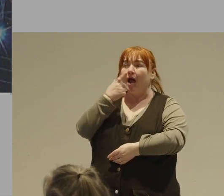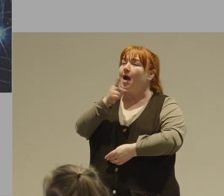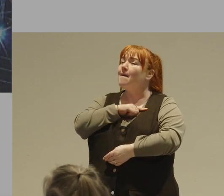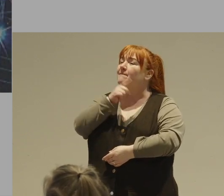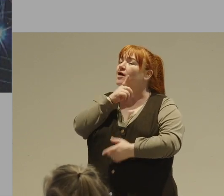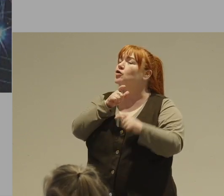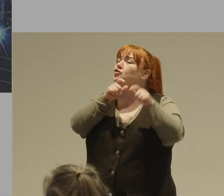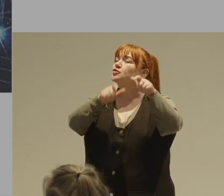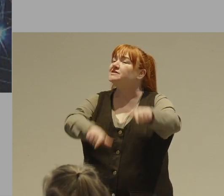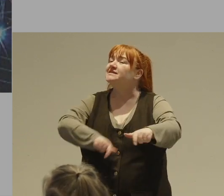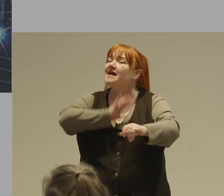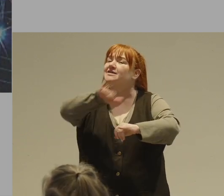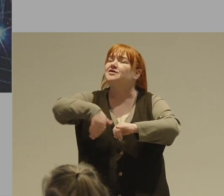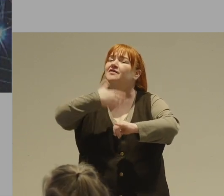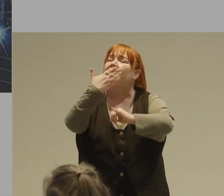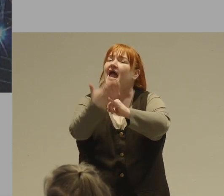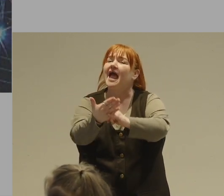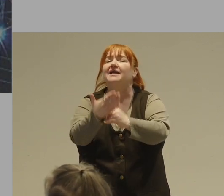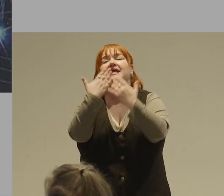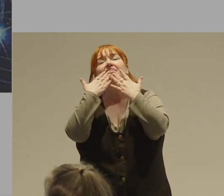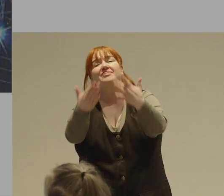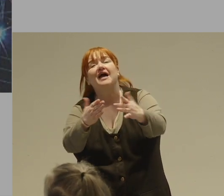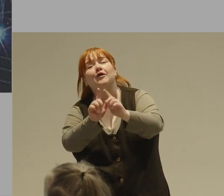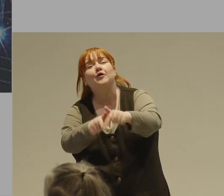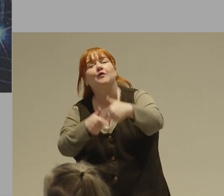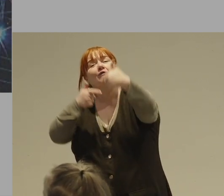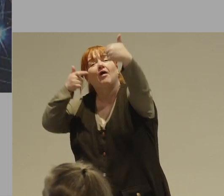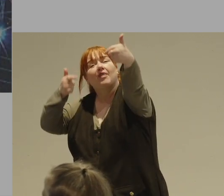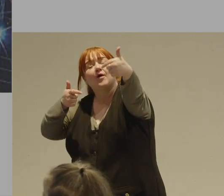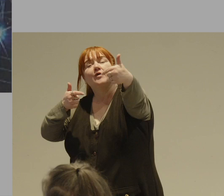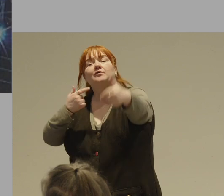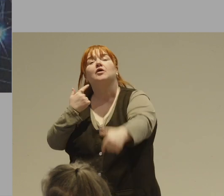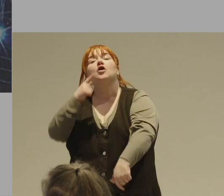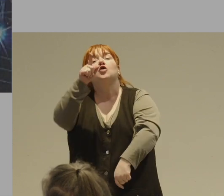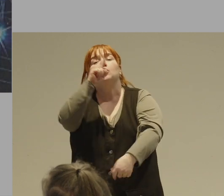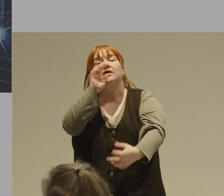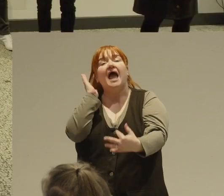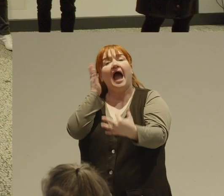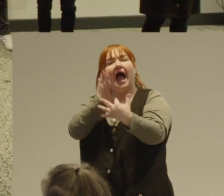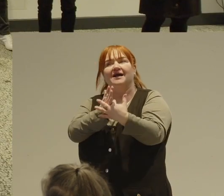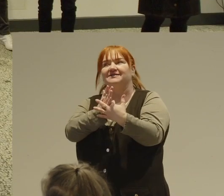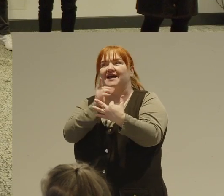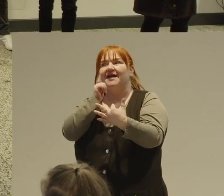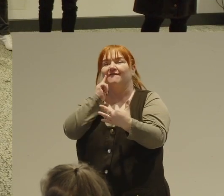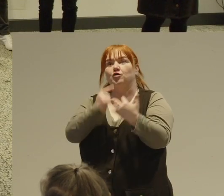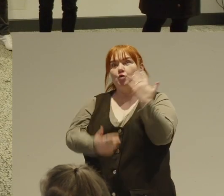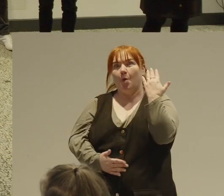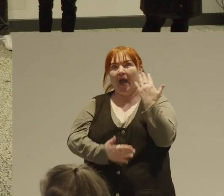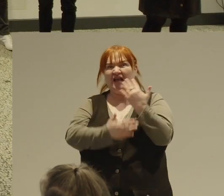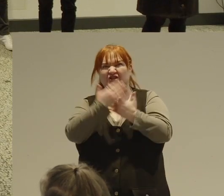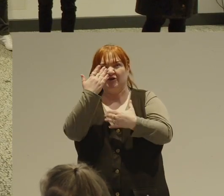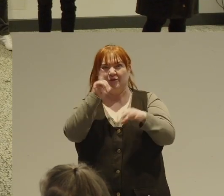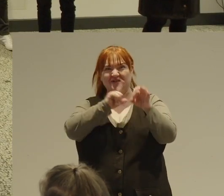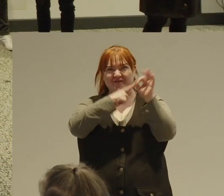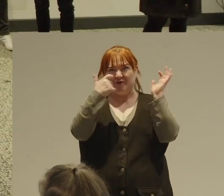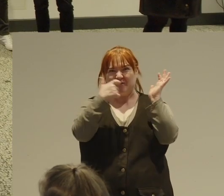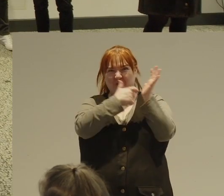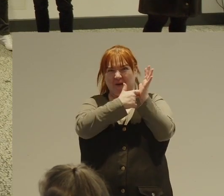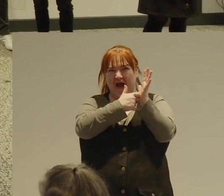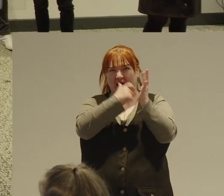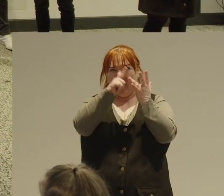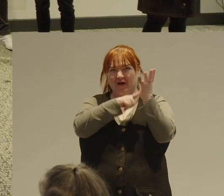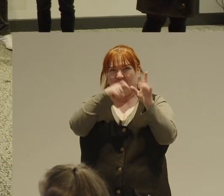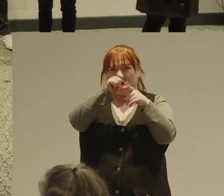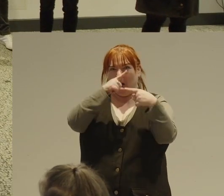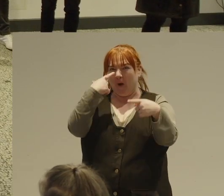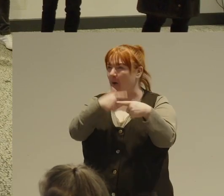till 4:35, and for those on the live stream who are still here, you get access to a very exclusive QR code that will take you